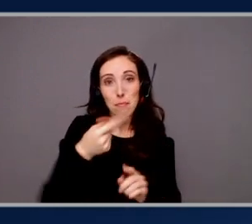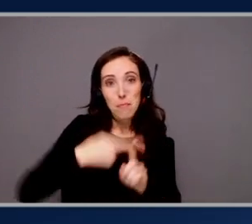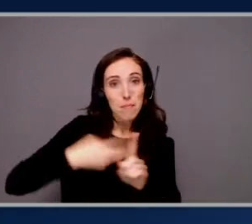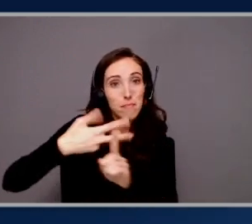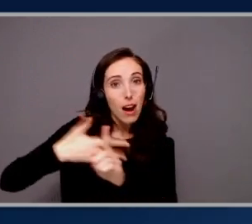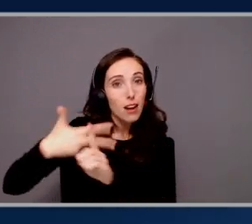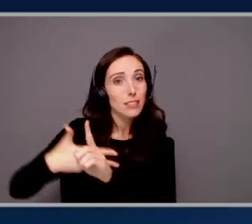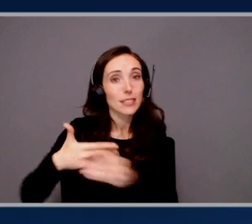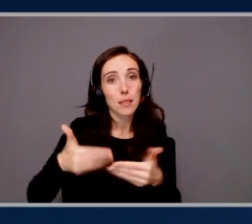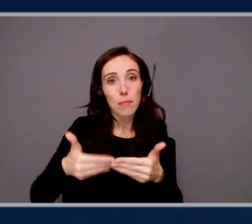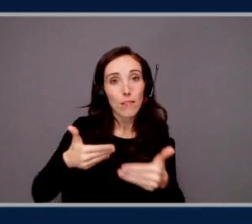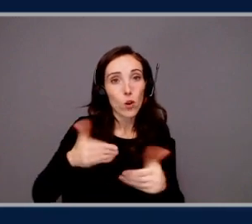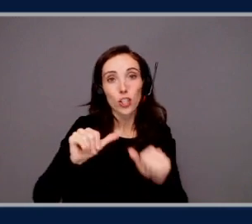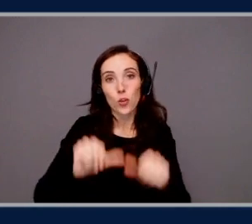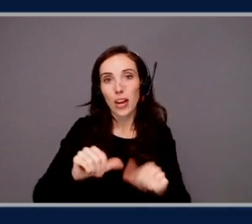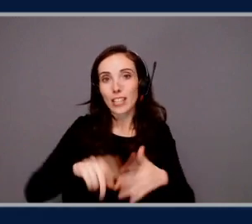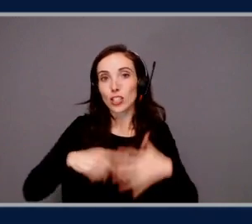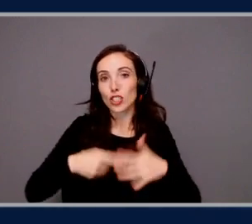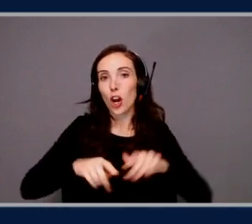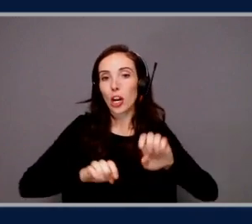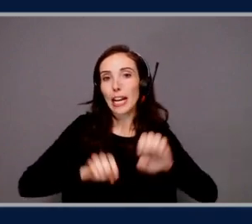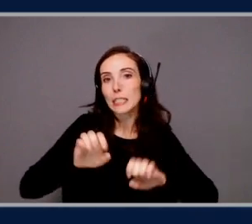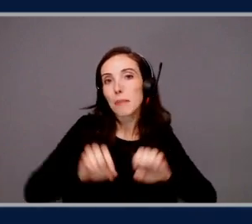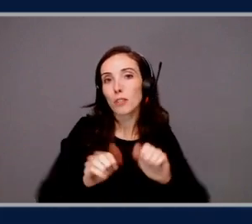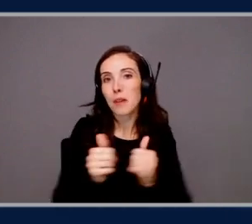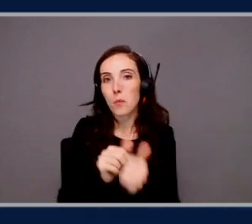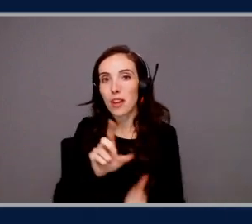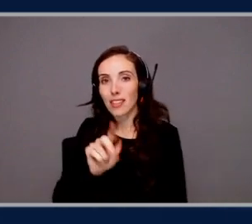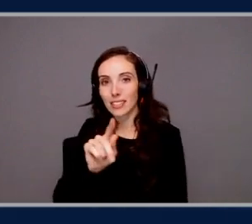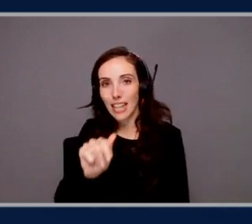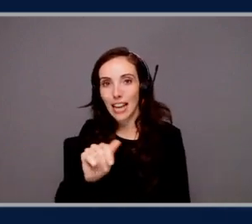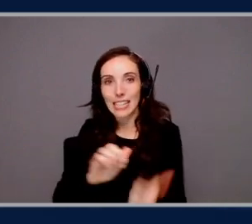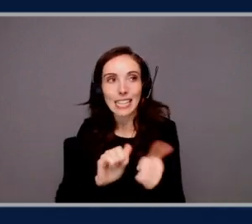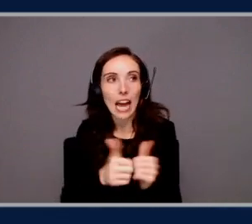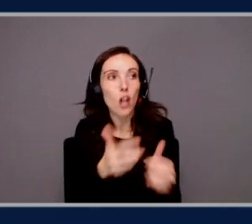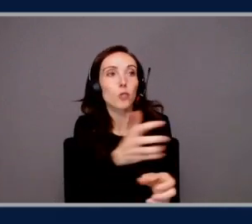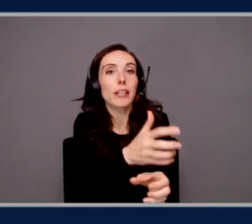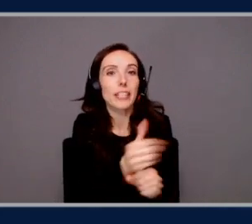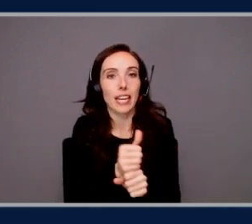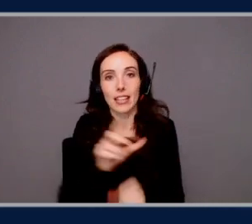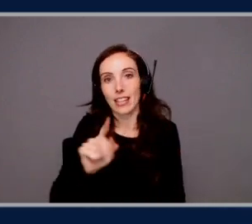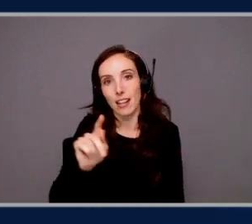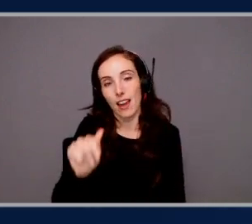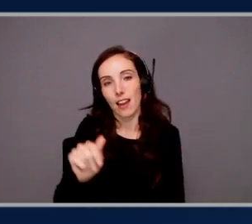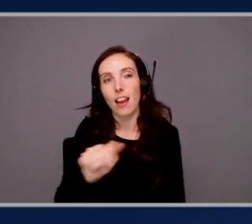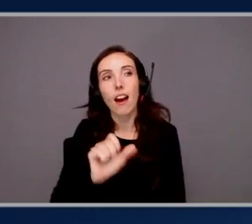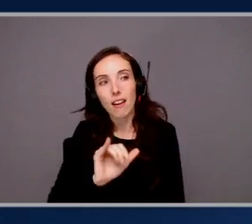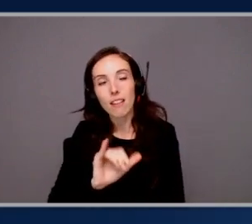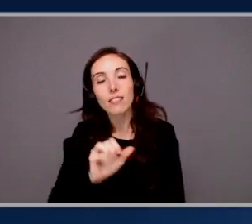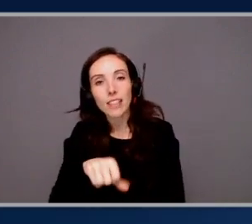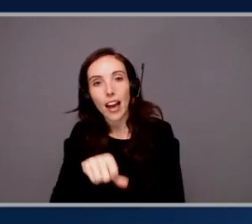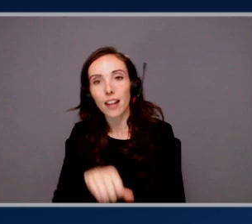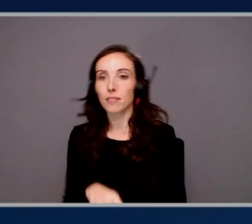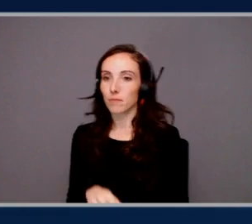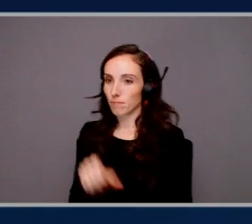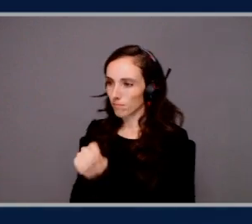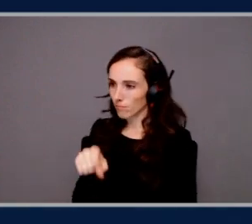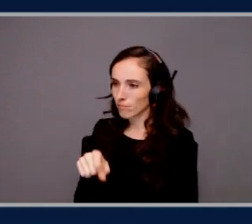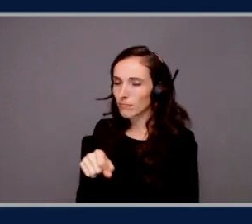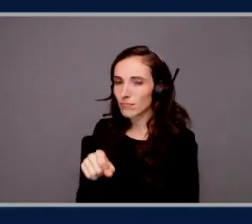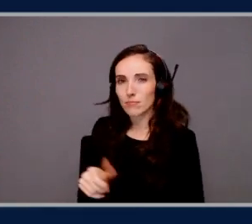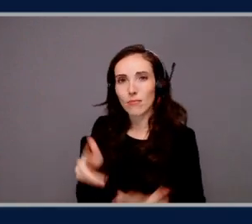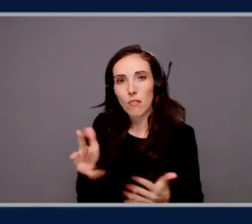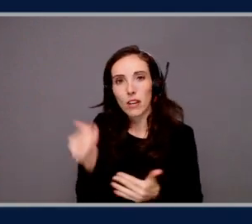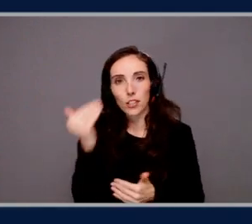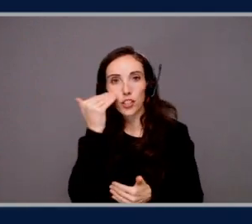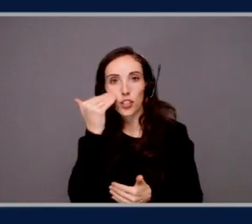to experiment with the data. It's like, how do we get the data? Yeah, I can see that. Yeah, and we know that, there's all this talk